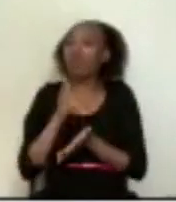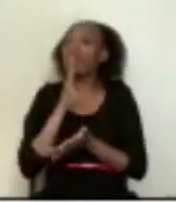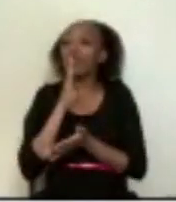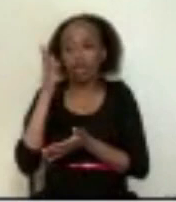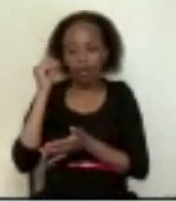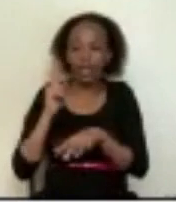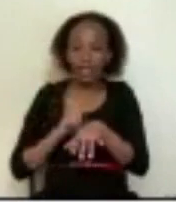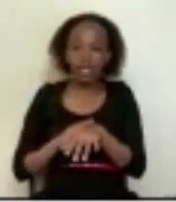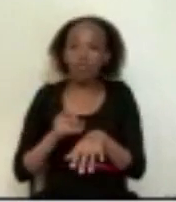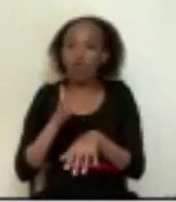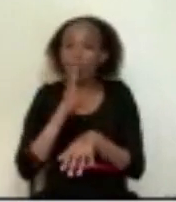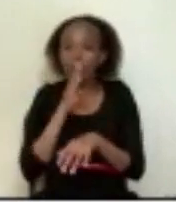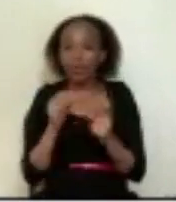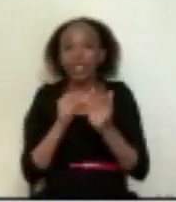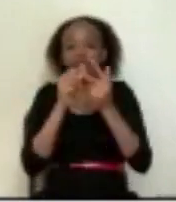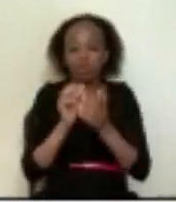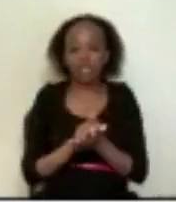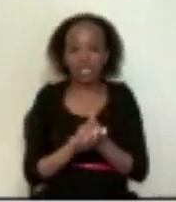when you borrow debt, especially